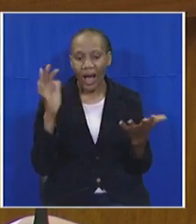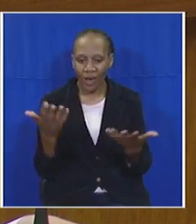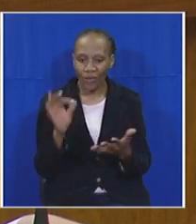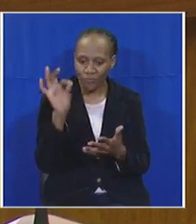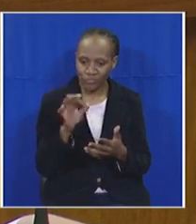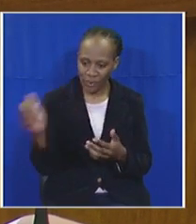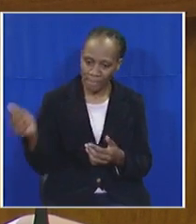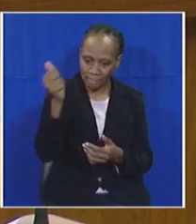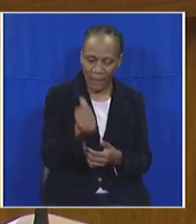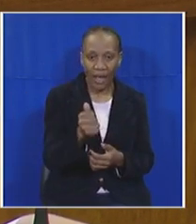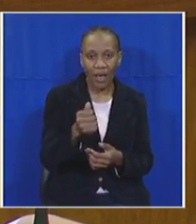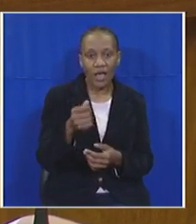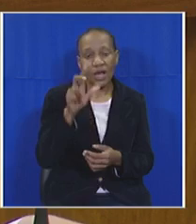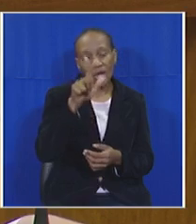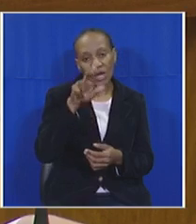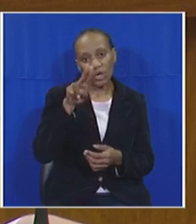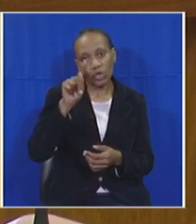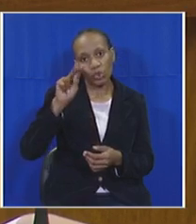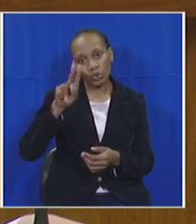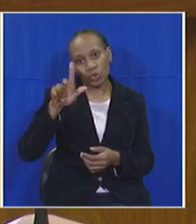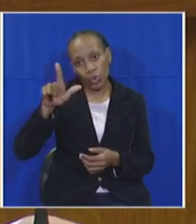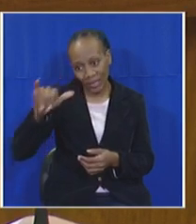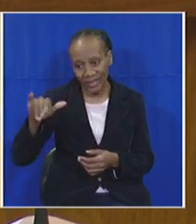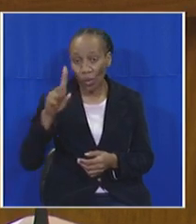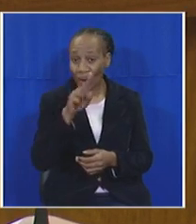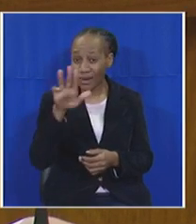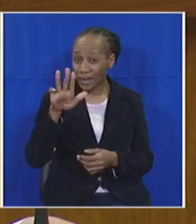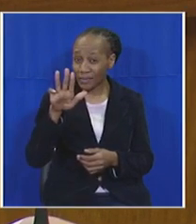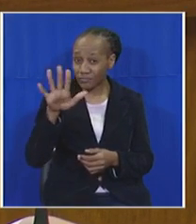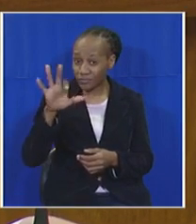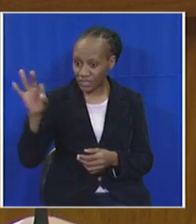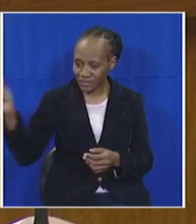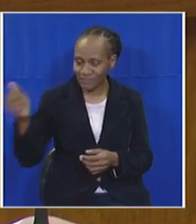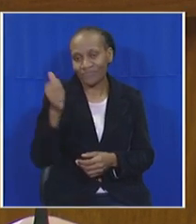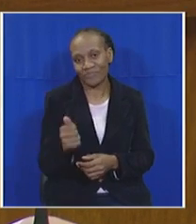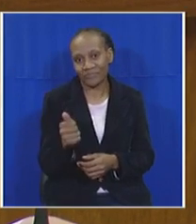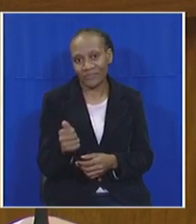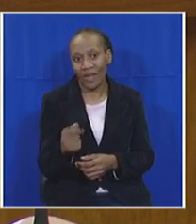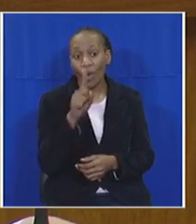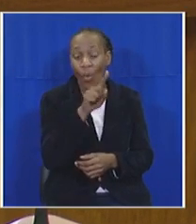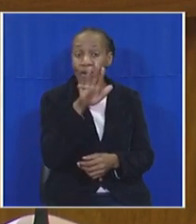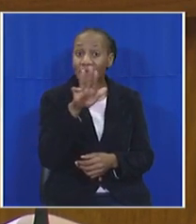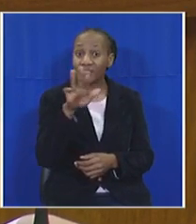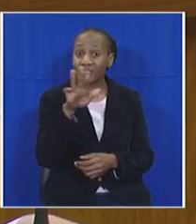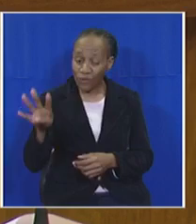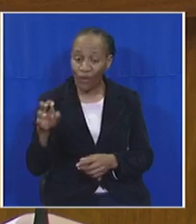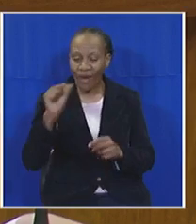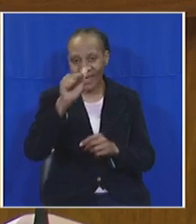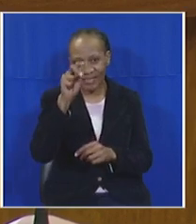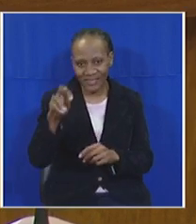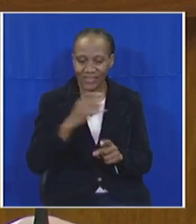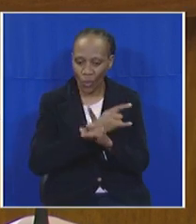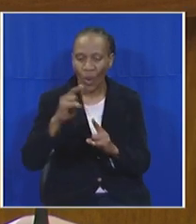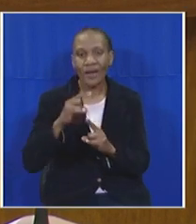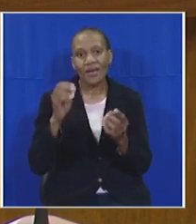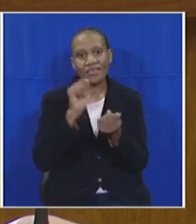Chief Albert Luthuli as its president in 1953. The ANC came to power in 1994 when it won the first